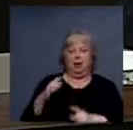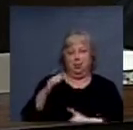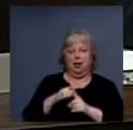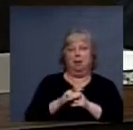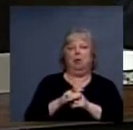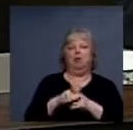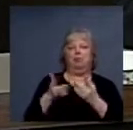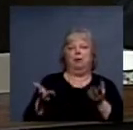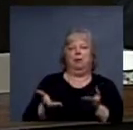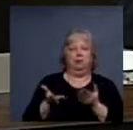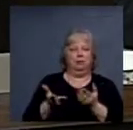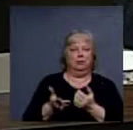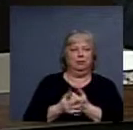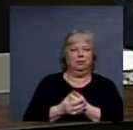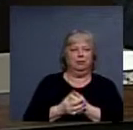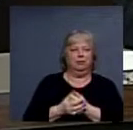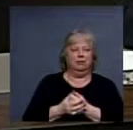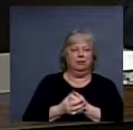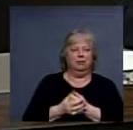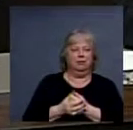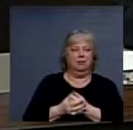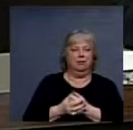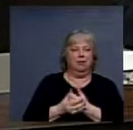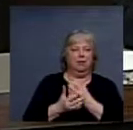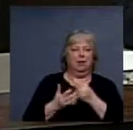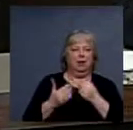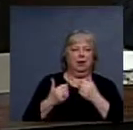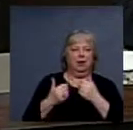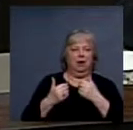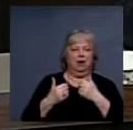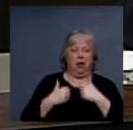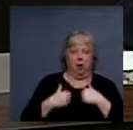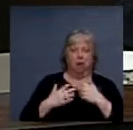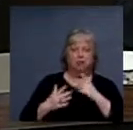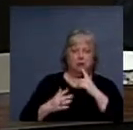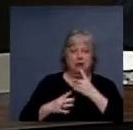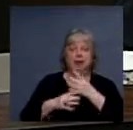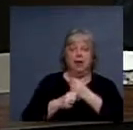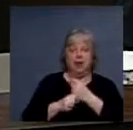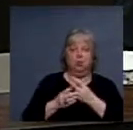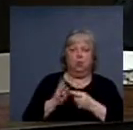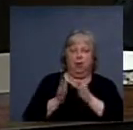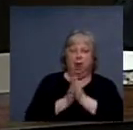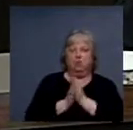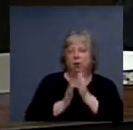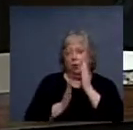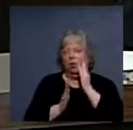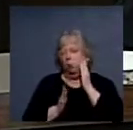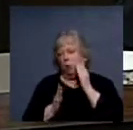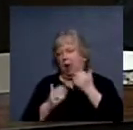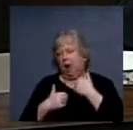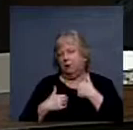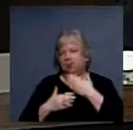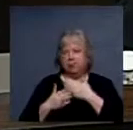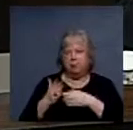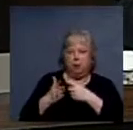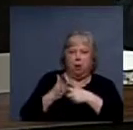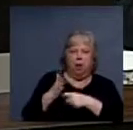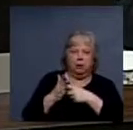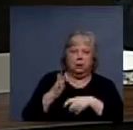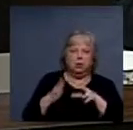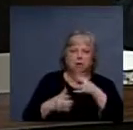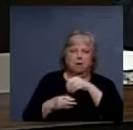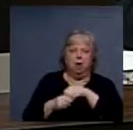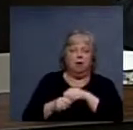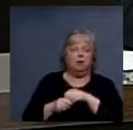where the owner is really getting what they had asked for. I know that there will be some cost involved in this, so